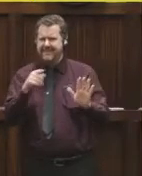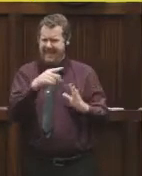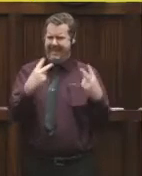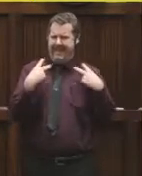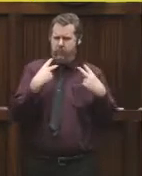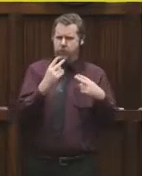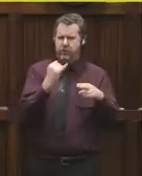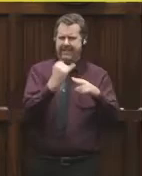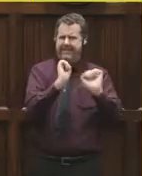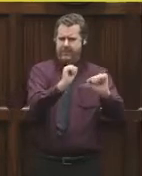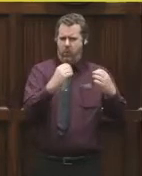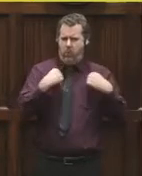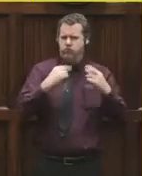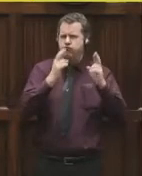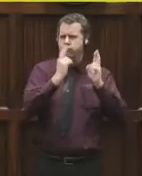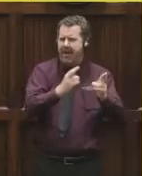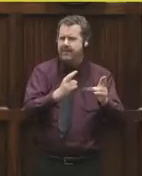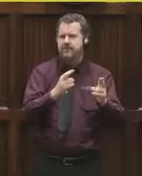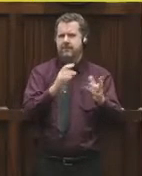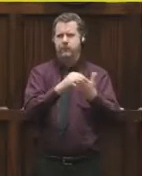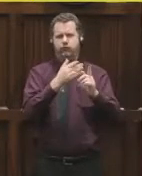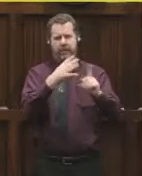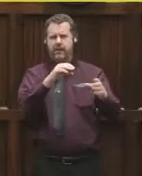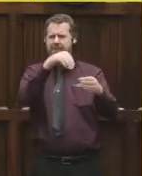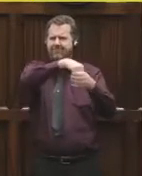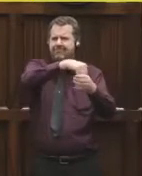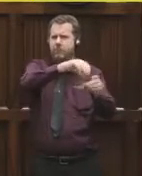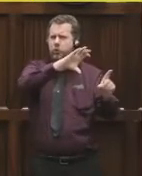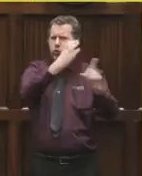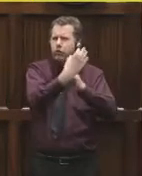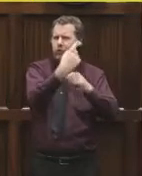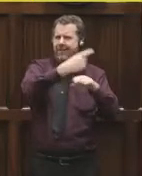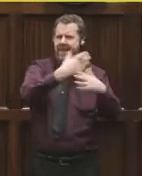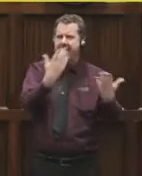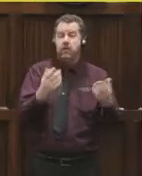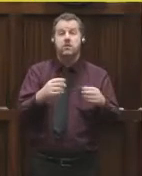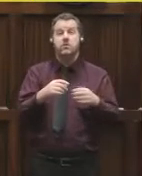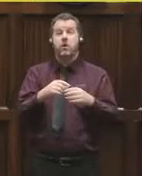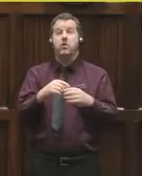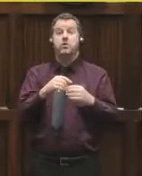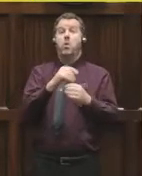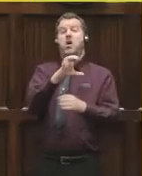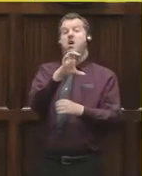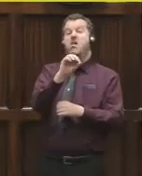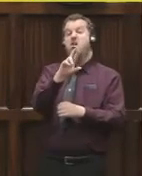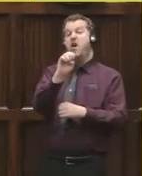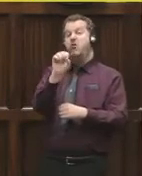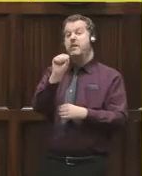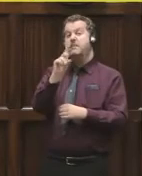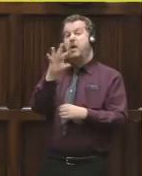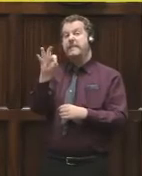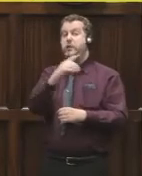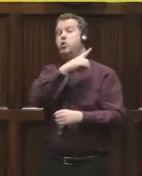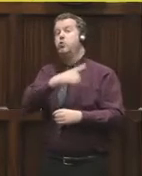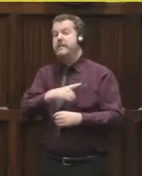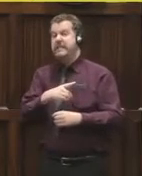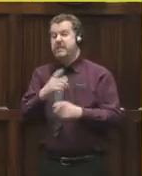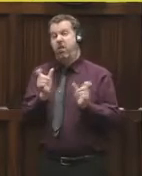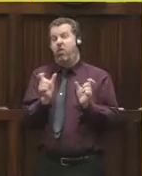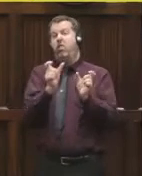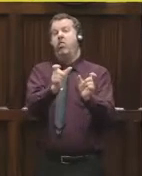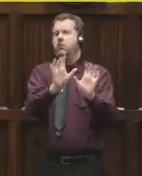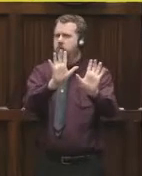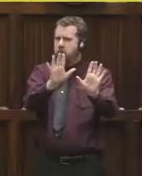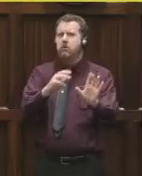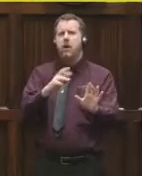with a cultural recognition that needs to be established. So instead of saying corresponding duty just for the sake of it, I'm